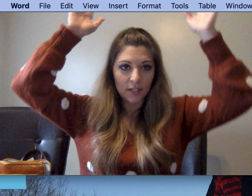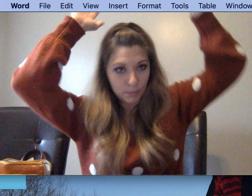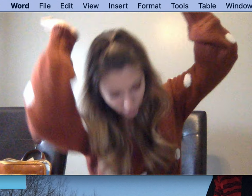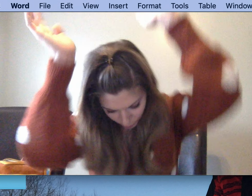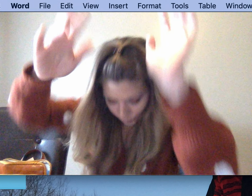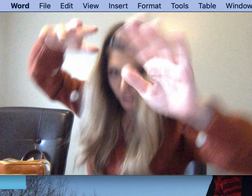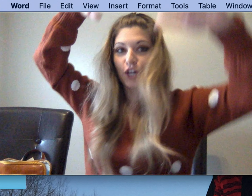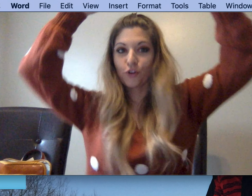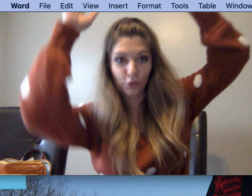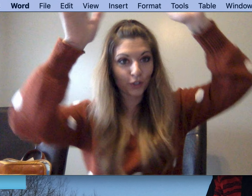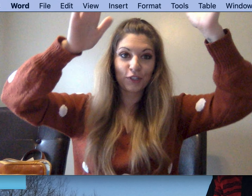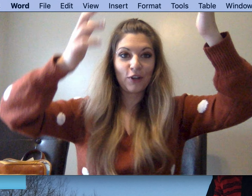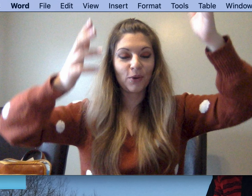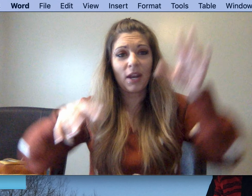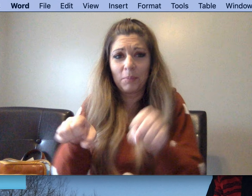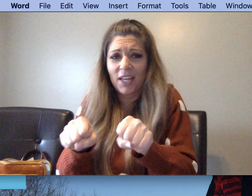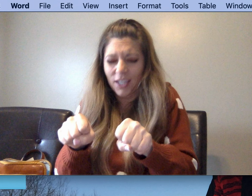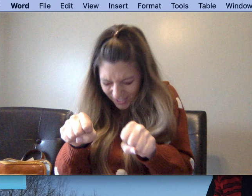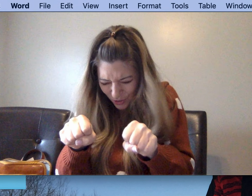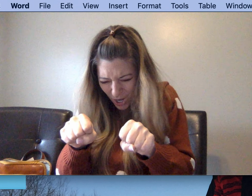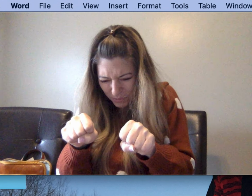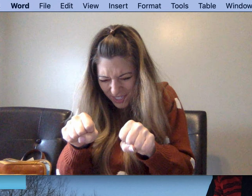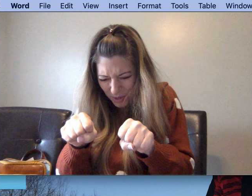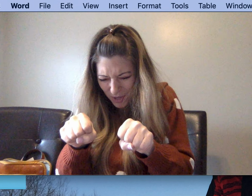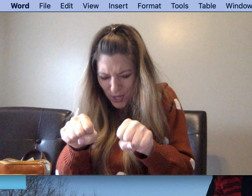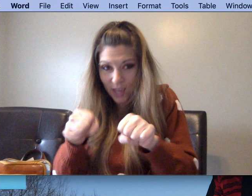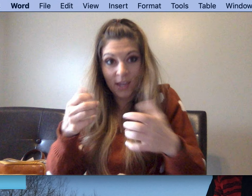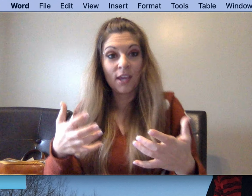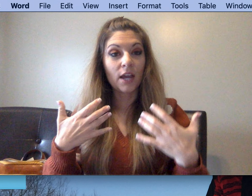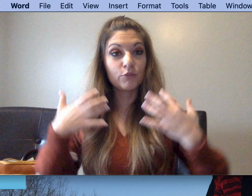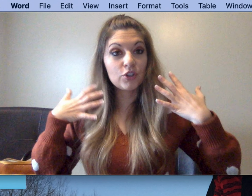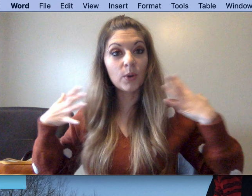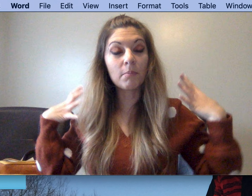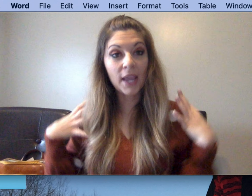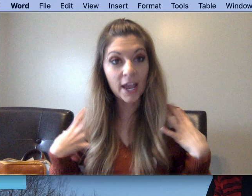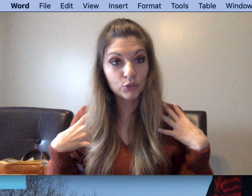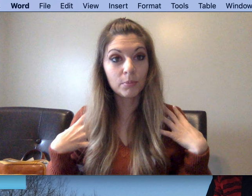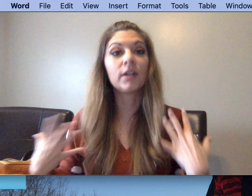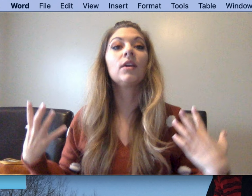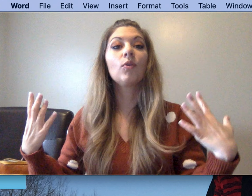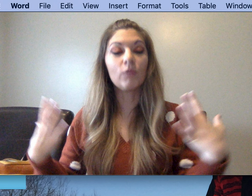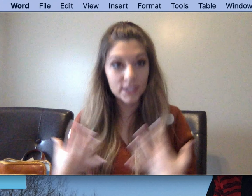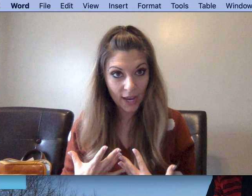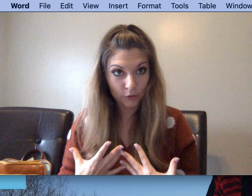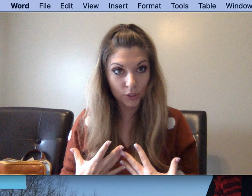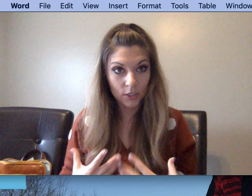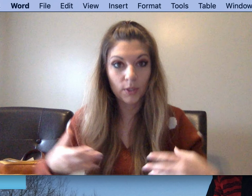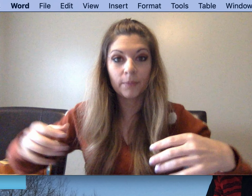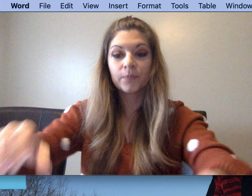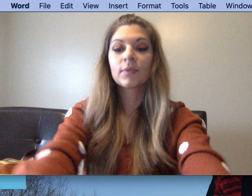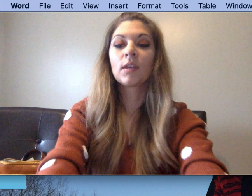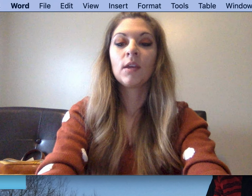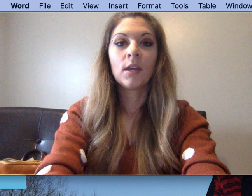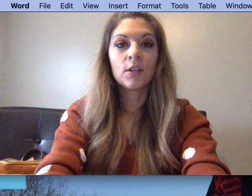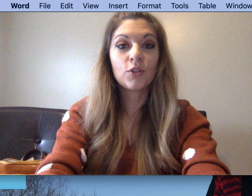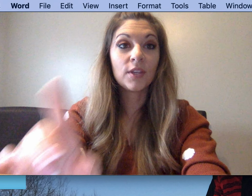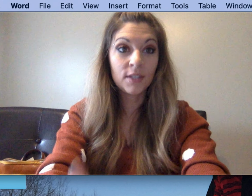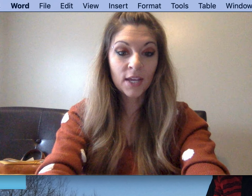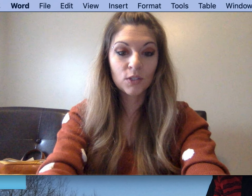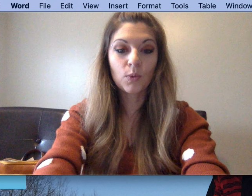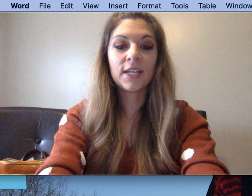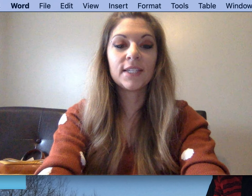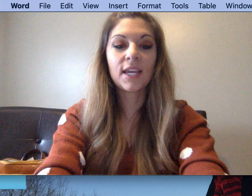hands up, and I'm like, dear God, please let me be okay. I'm showing my actual body what it's actually doing. So